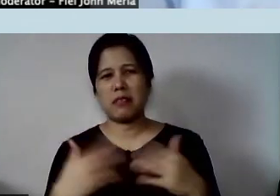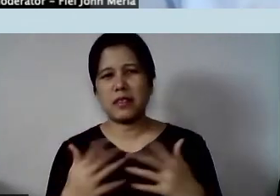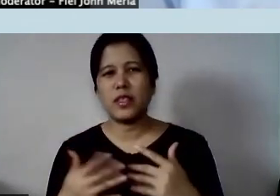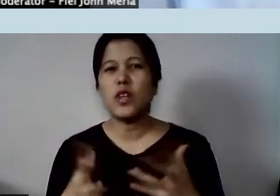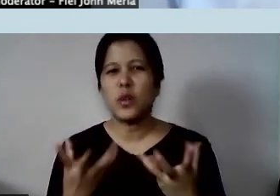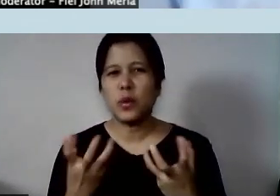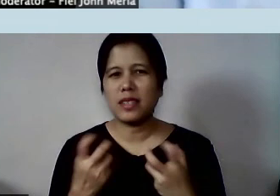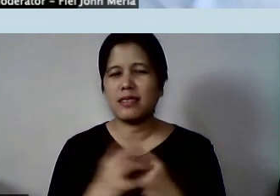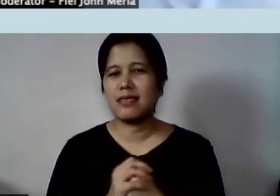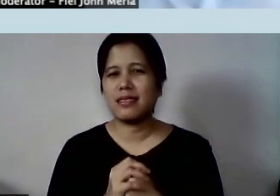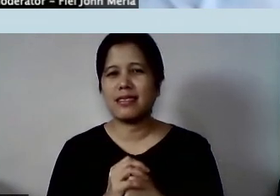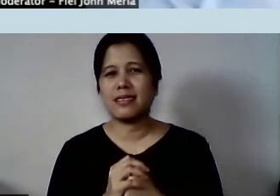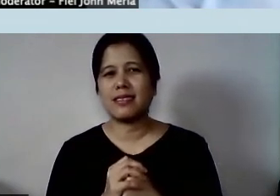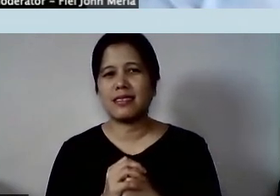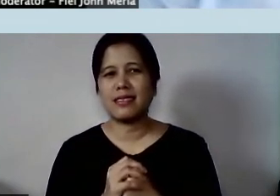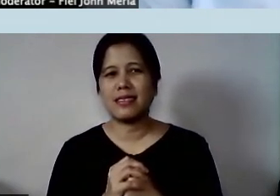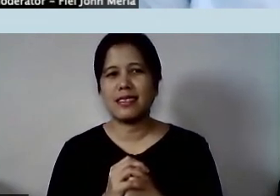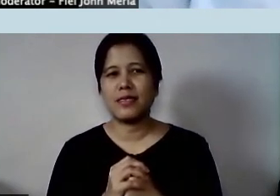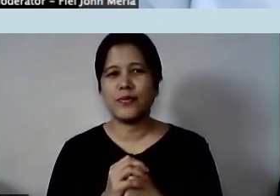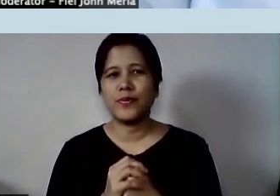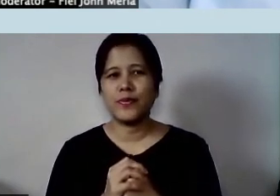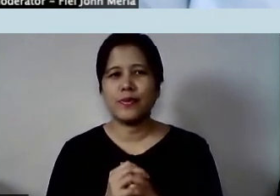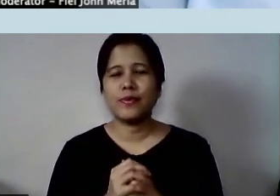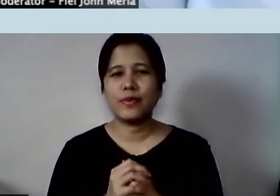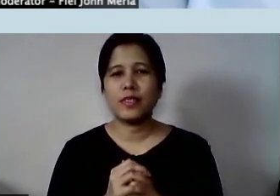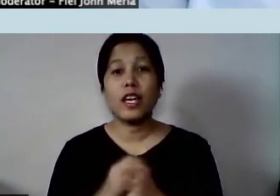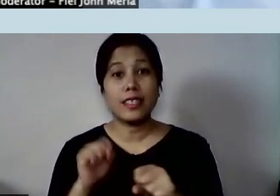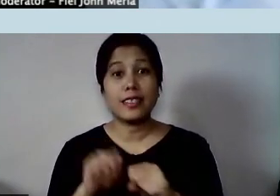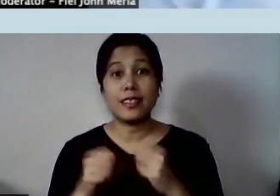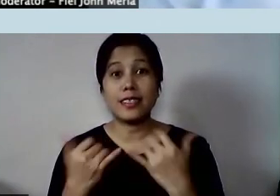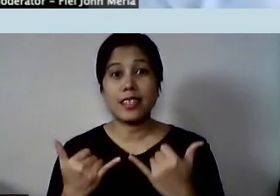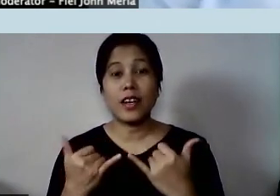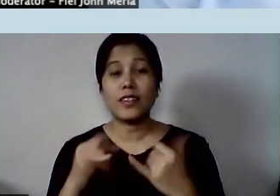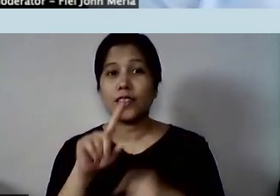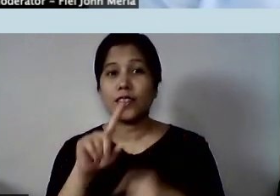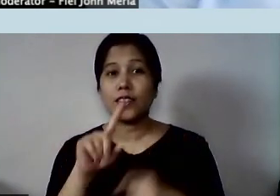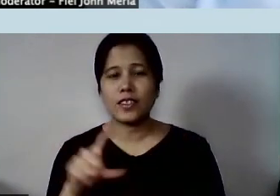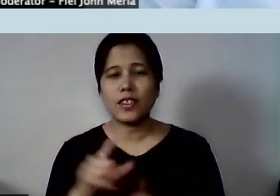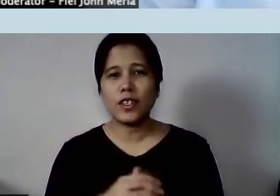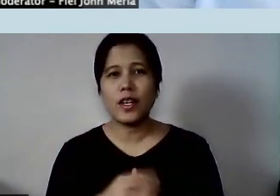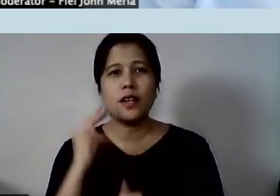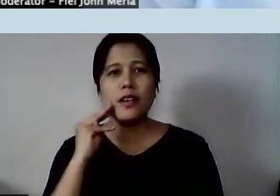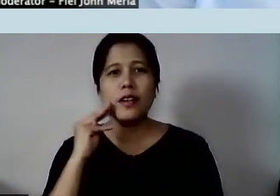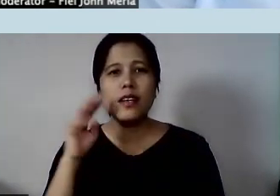parang ganun, no? Ooh. Yeah. So now the next question is from Miss